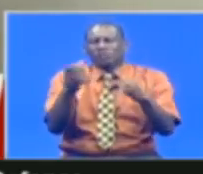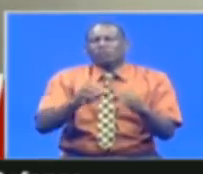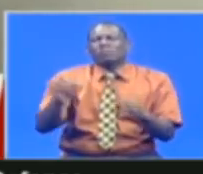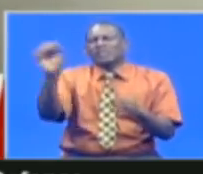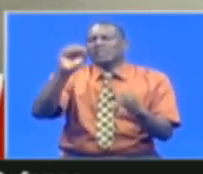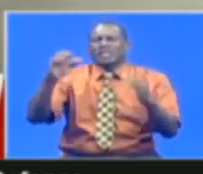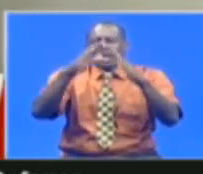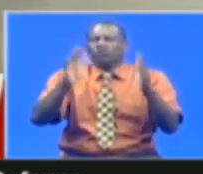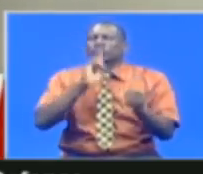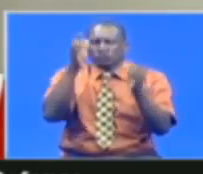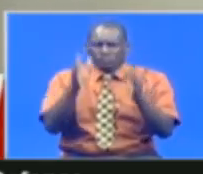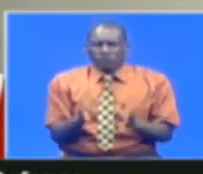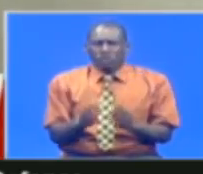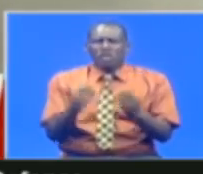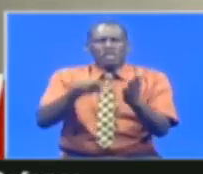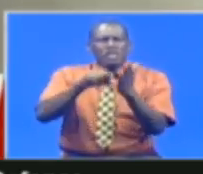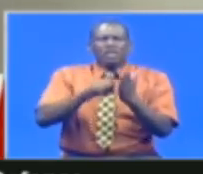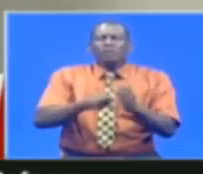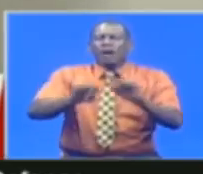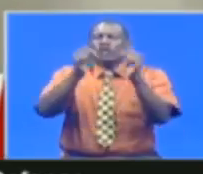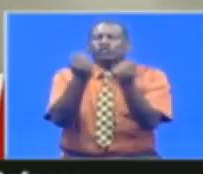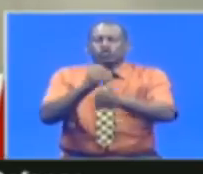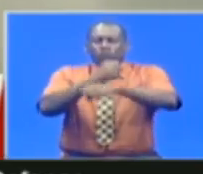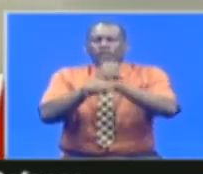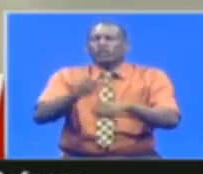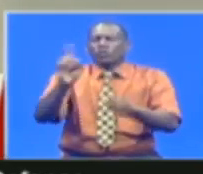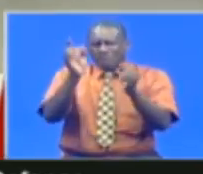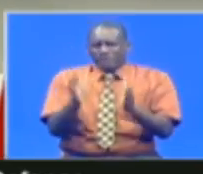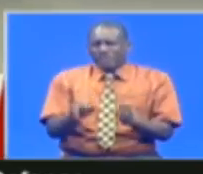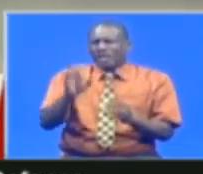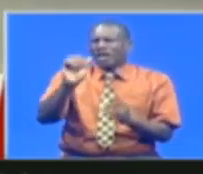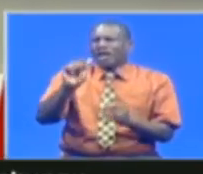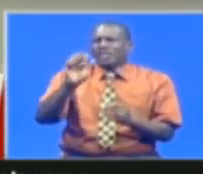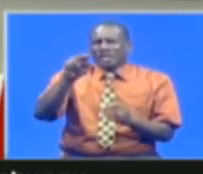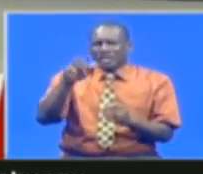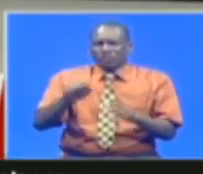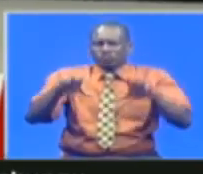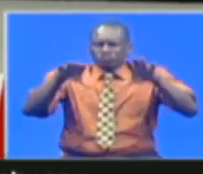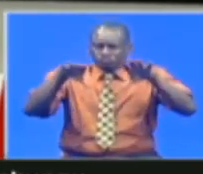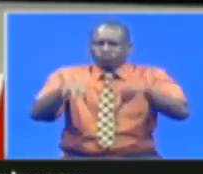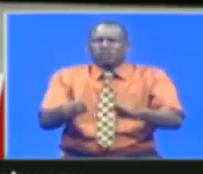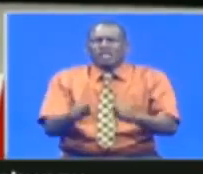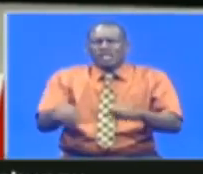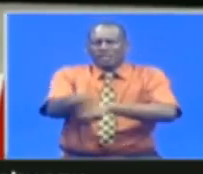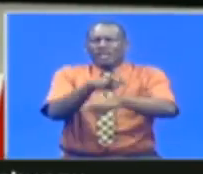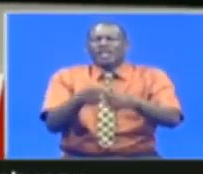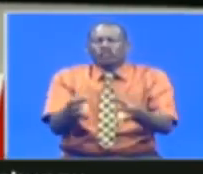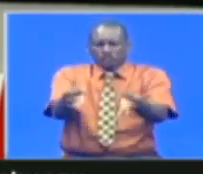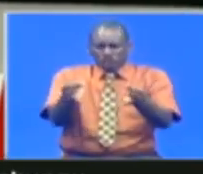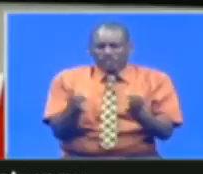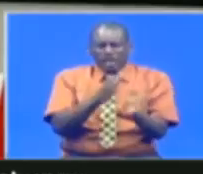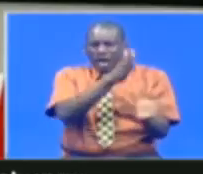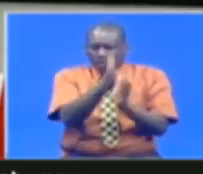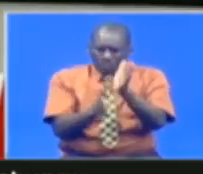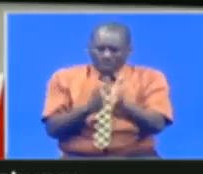Kanze Dena. Labor and Social Protection Cabinet Secretary Ukur Yattani takes over the National Treasury and Planning portfolio in